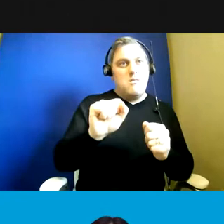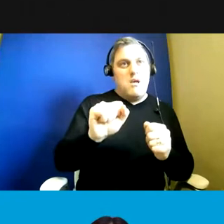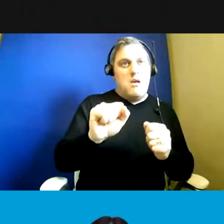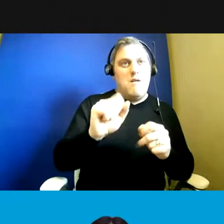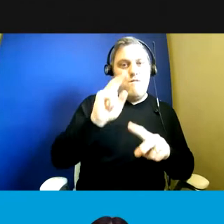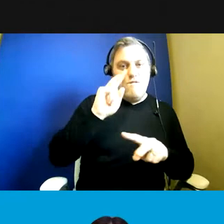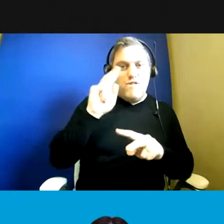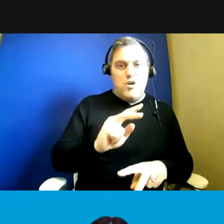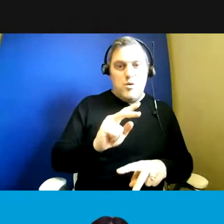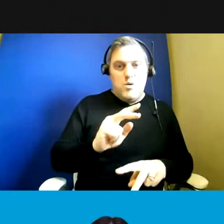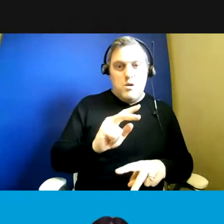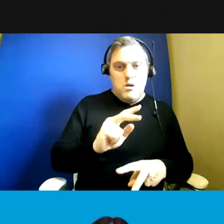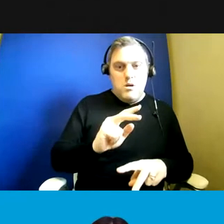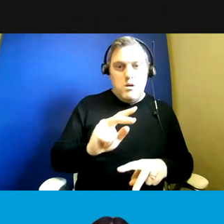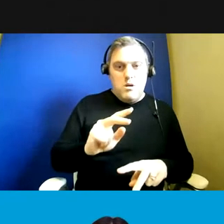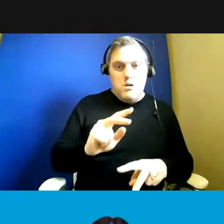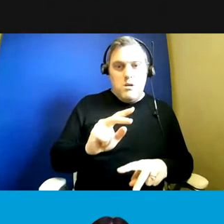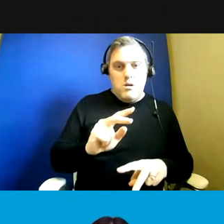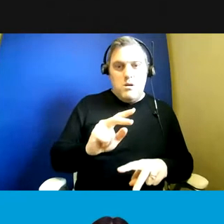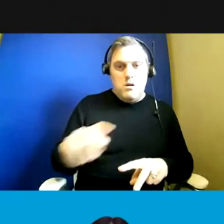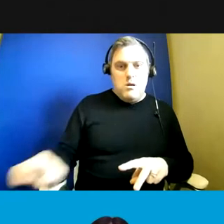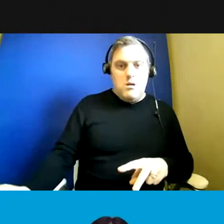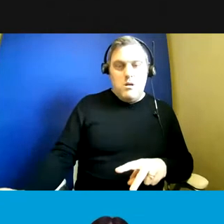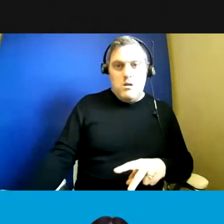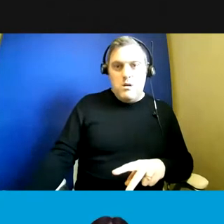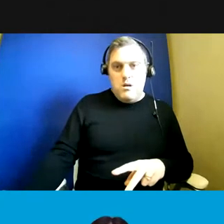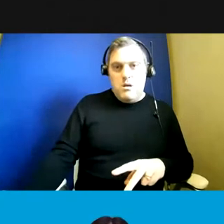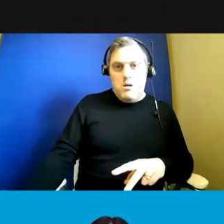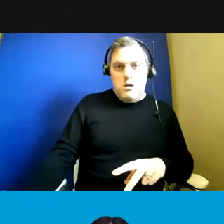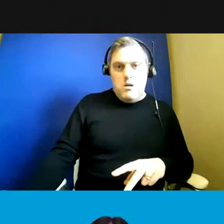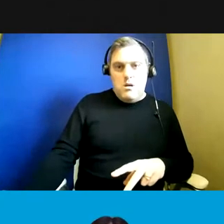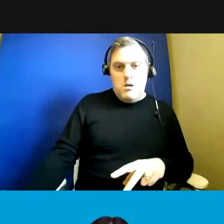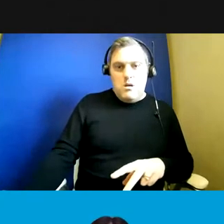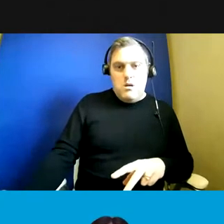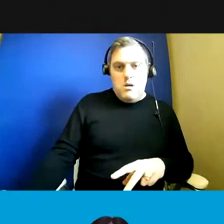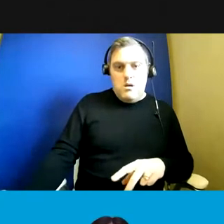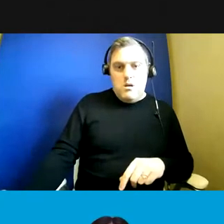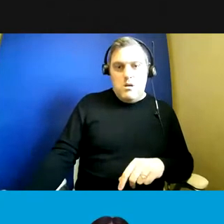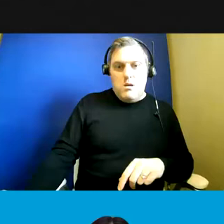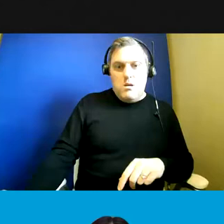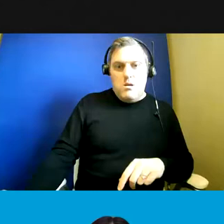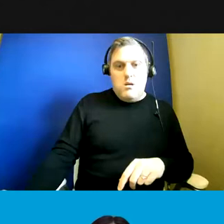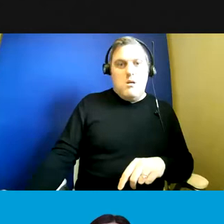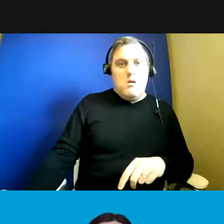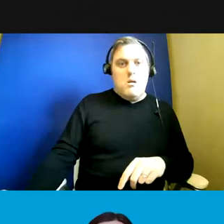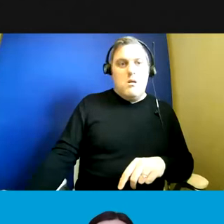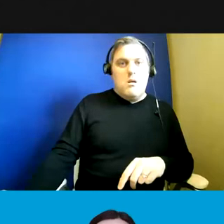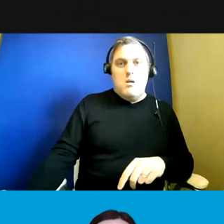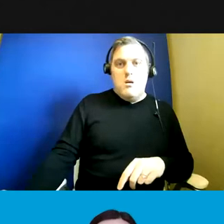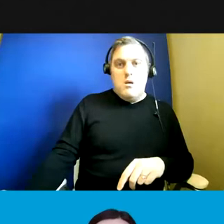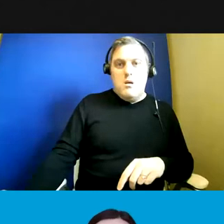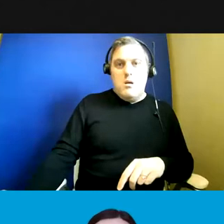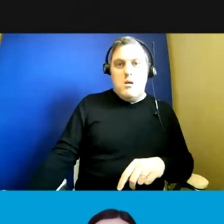view and they adjust that response to things, they are definitely they're definitely finding that things